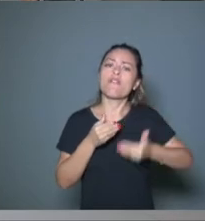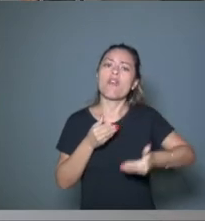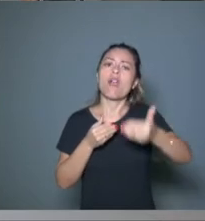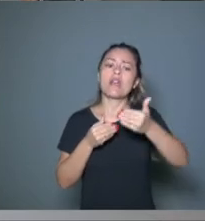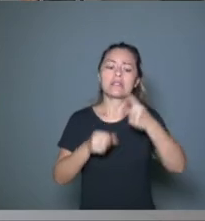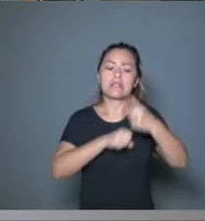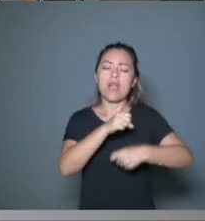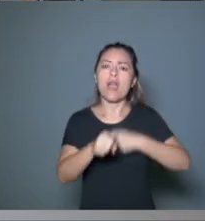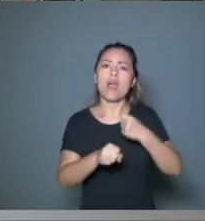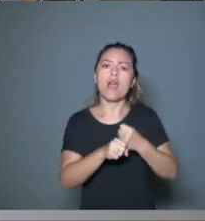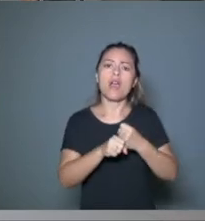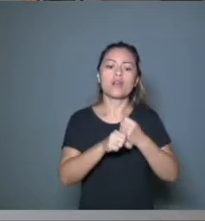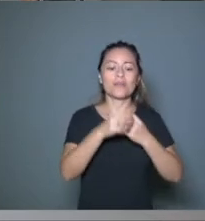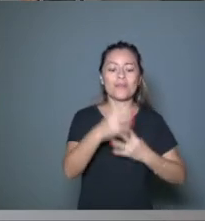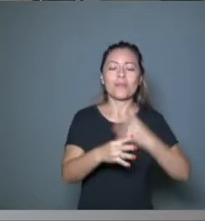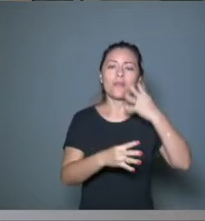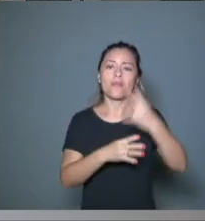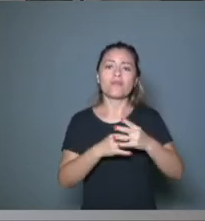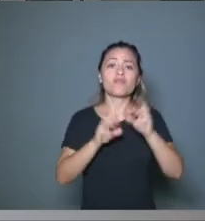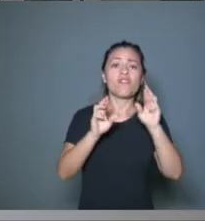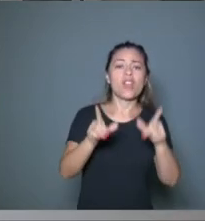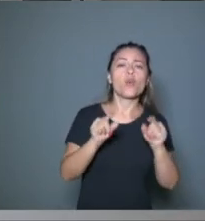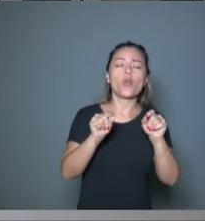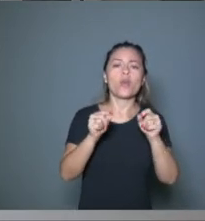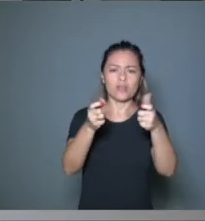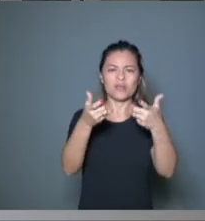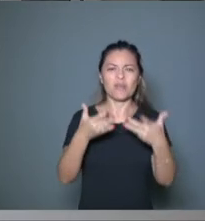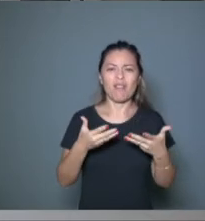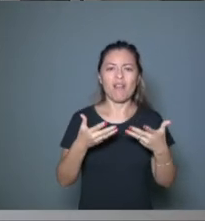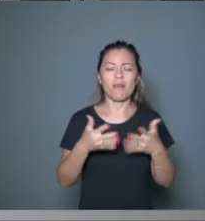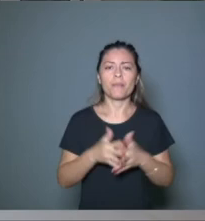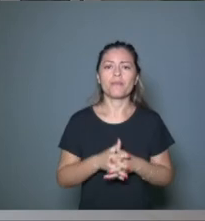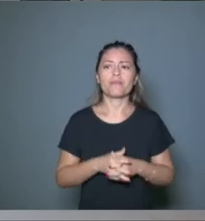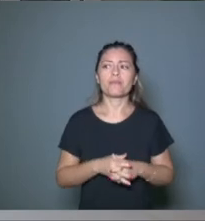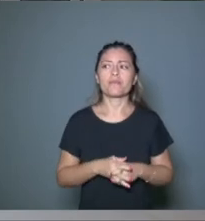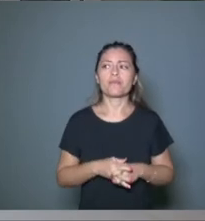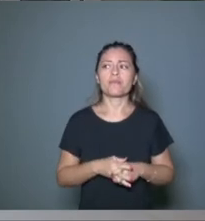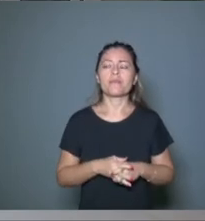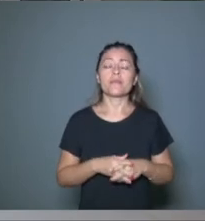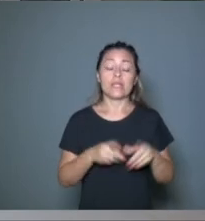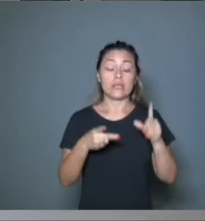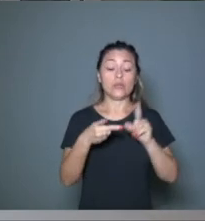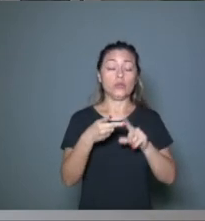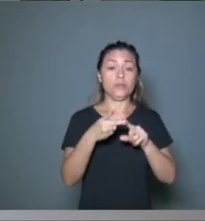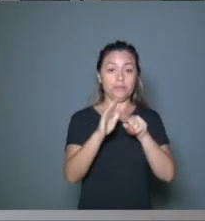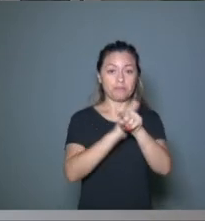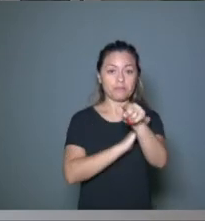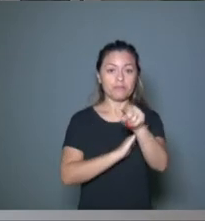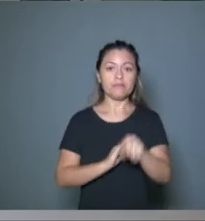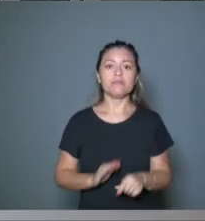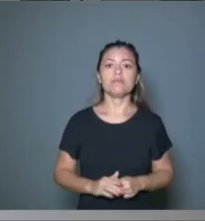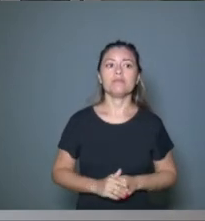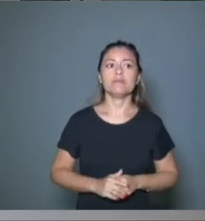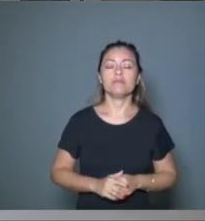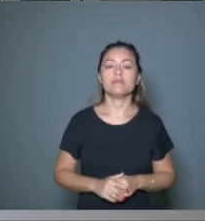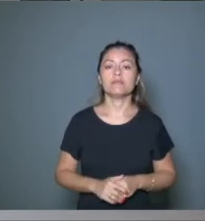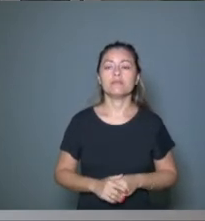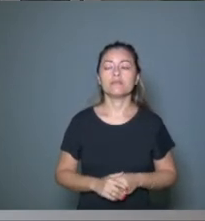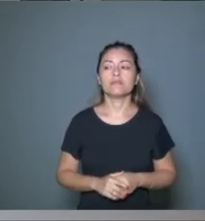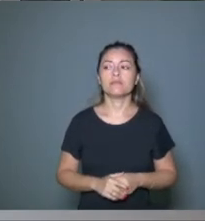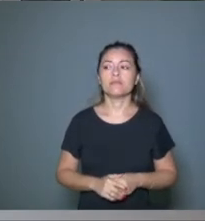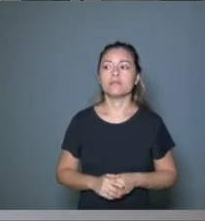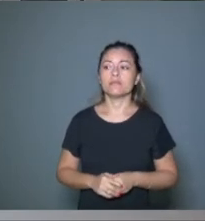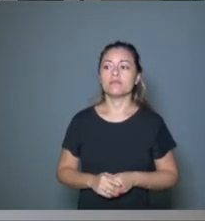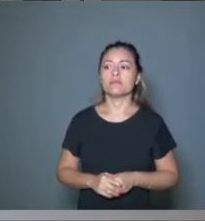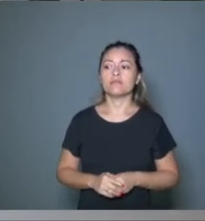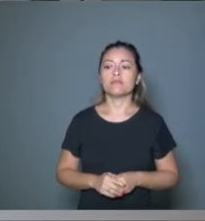ask a question about working capital seasonality going forward and what was last year different. So this is the first question. The second